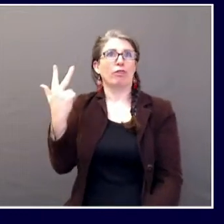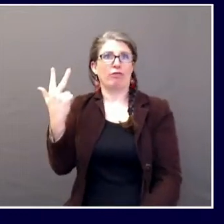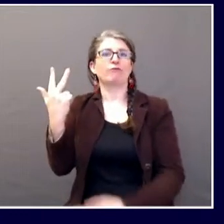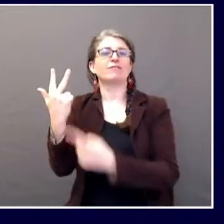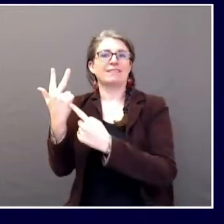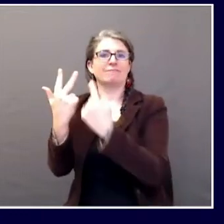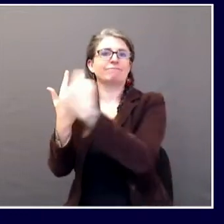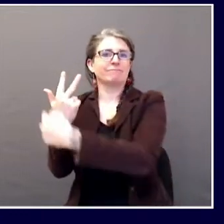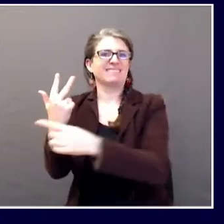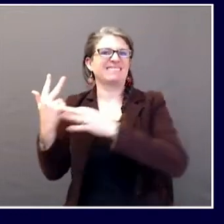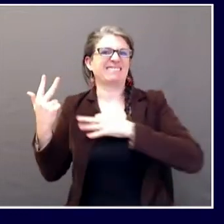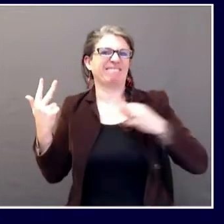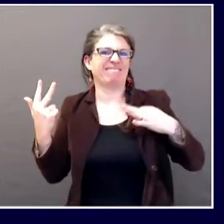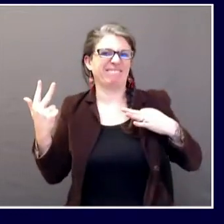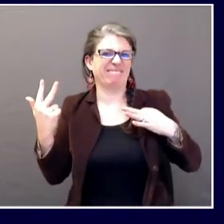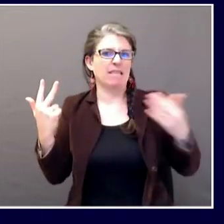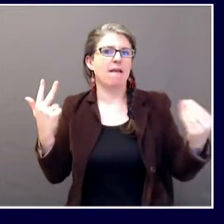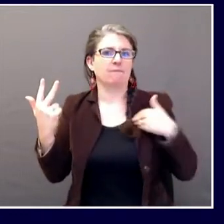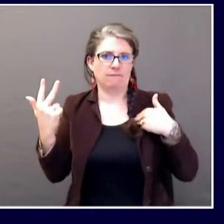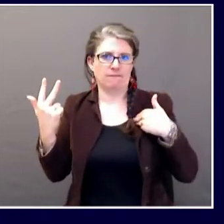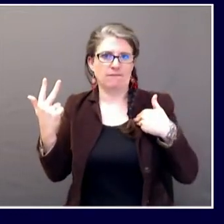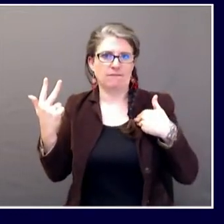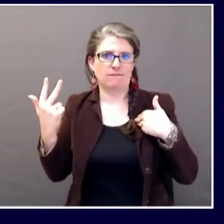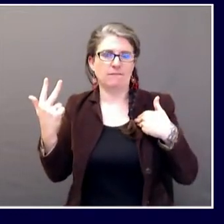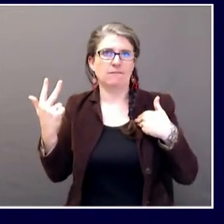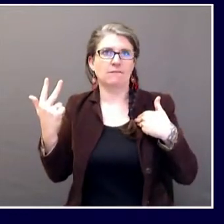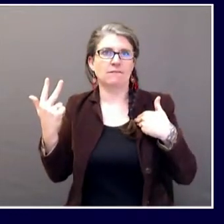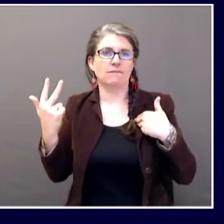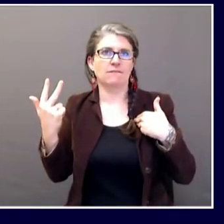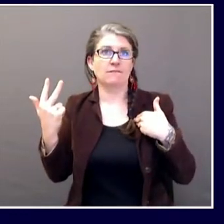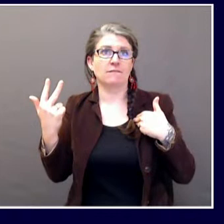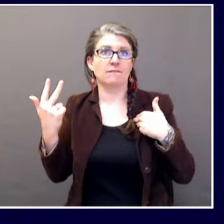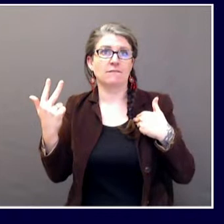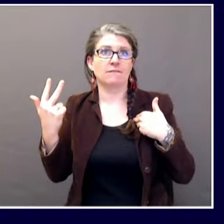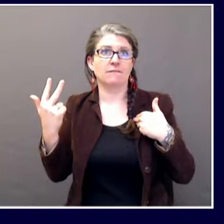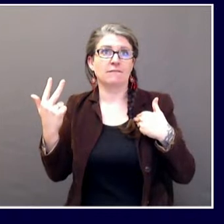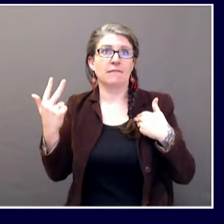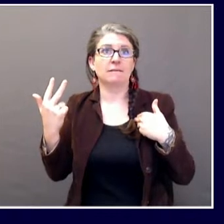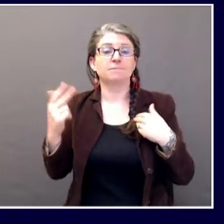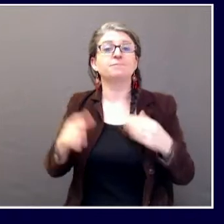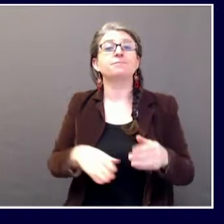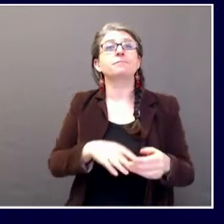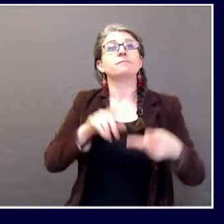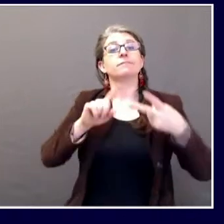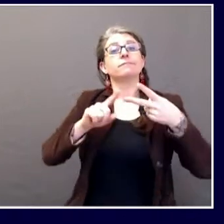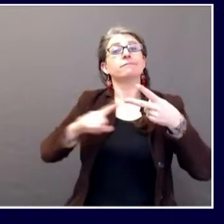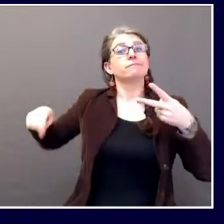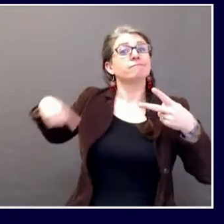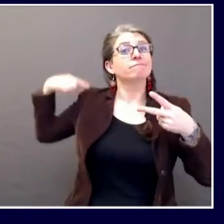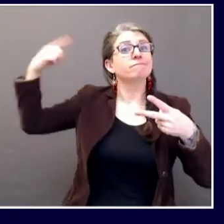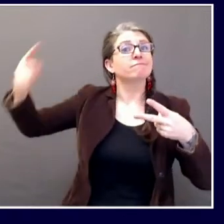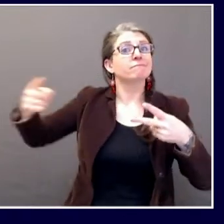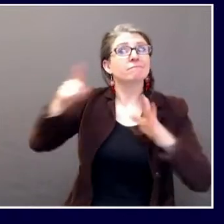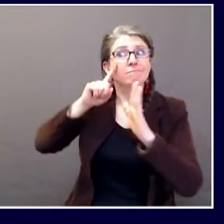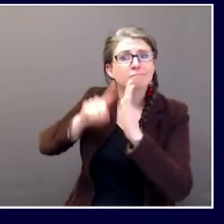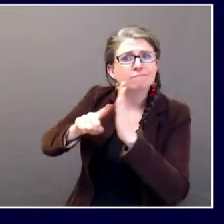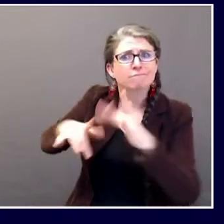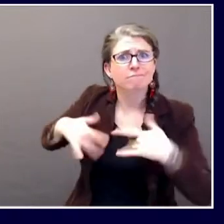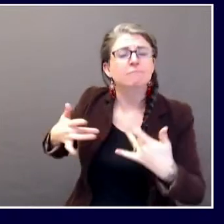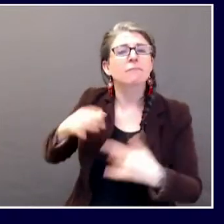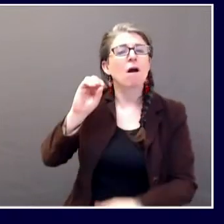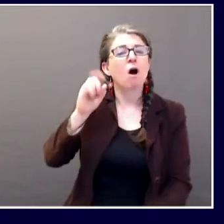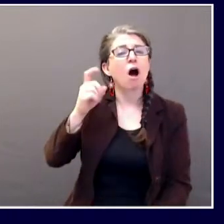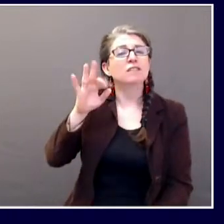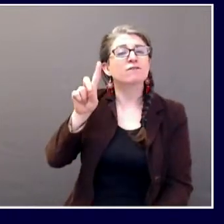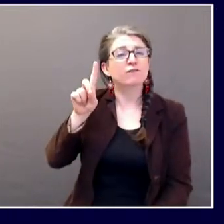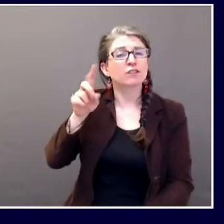an update on an outbreak associated with the Oxford Street shelter. Right now, the total number of cases associated with that